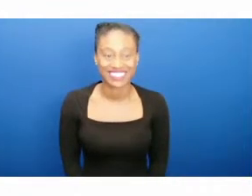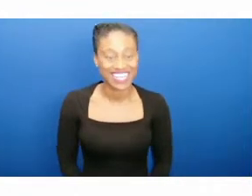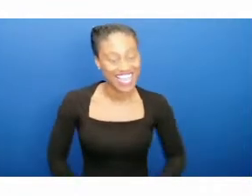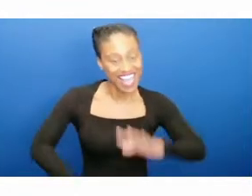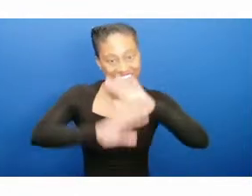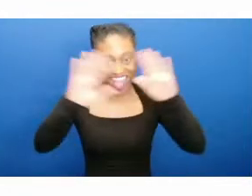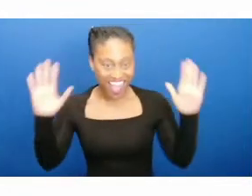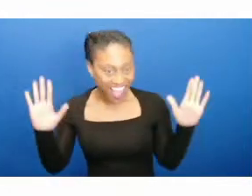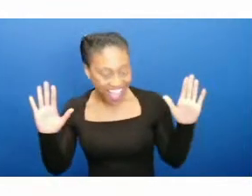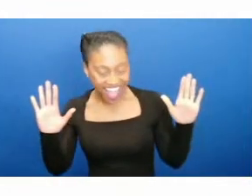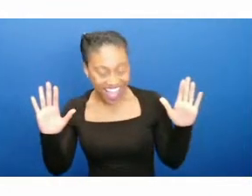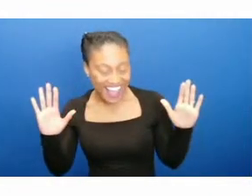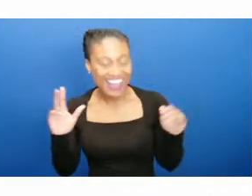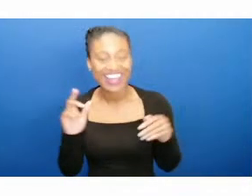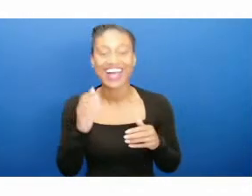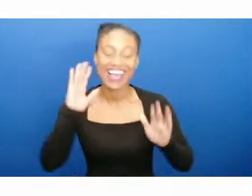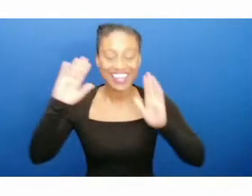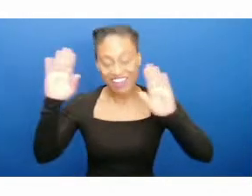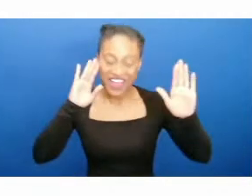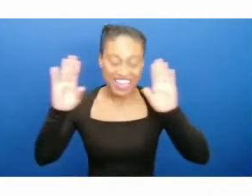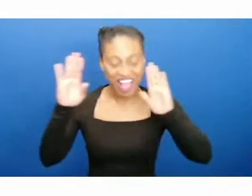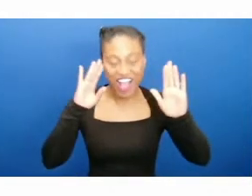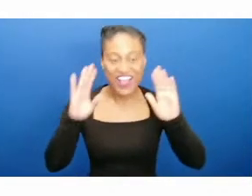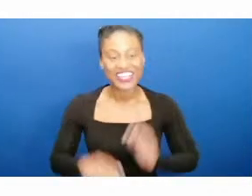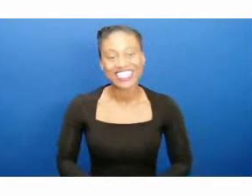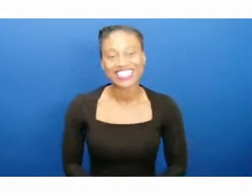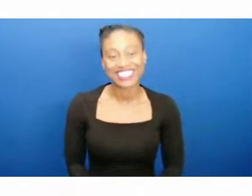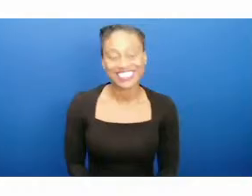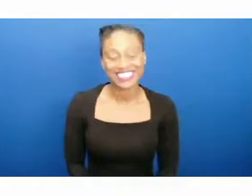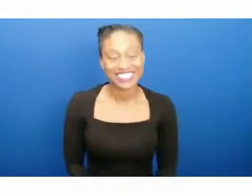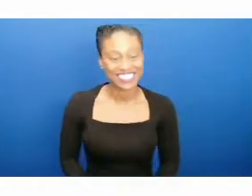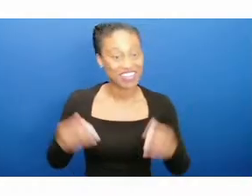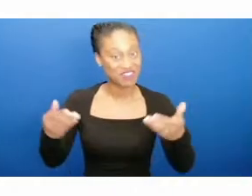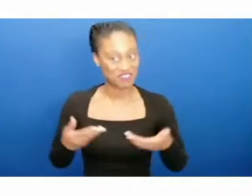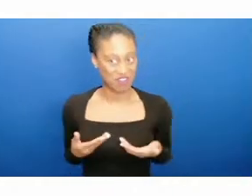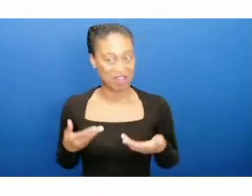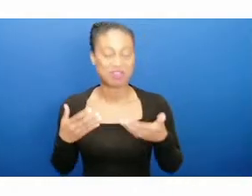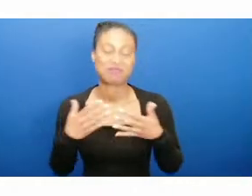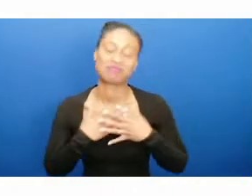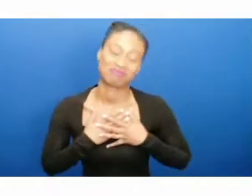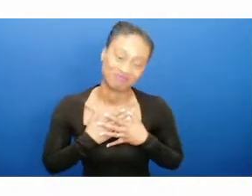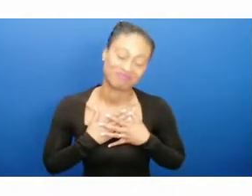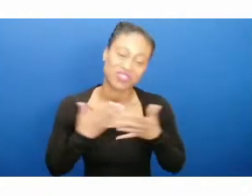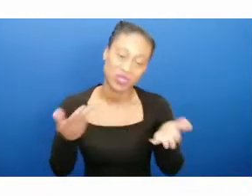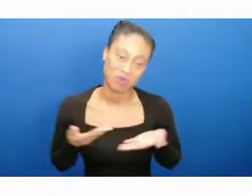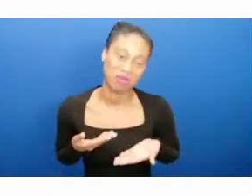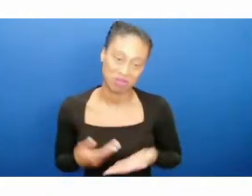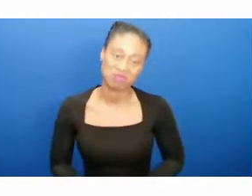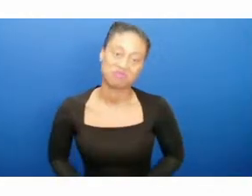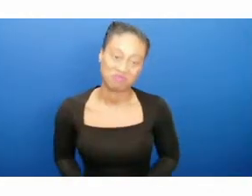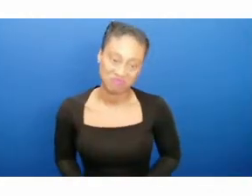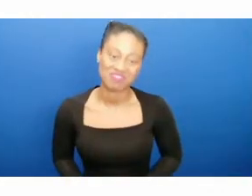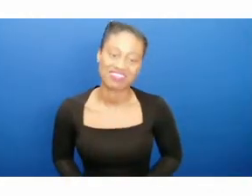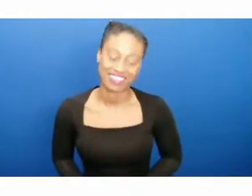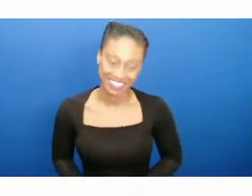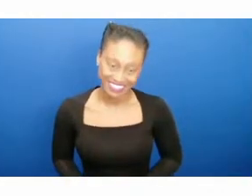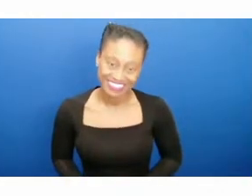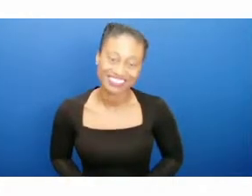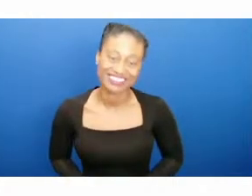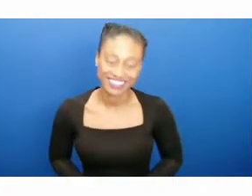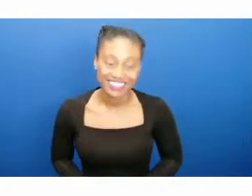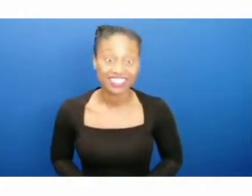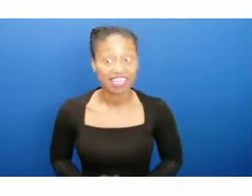Hi, everyone. Hello, hello. Welcome, welcome, welcome. Today